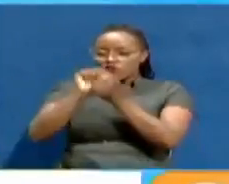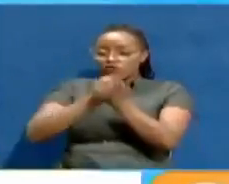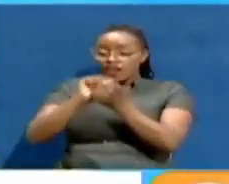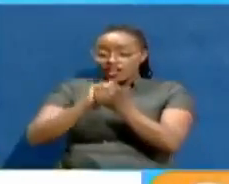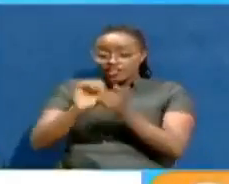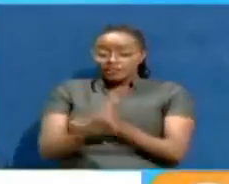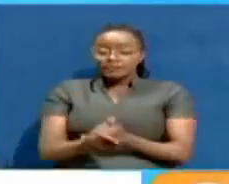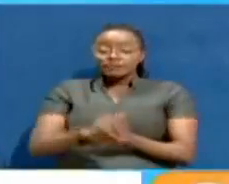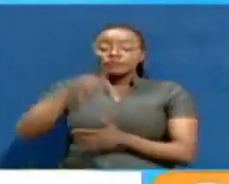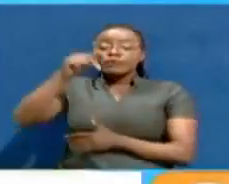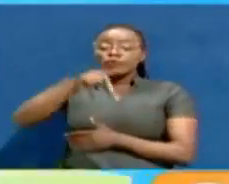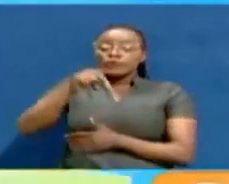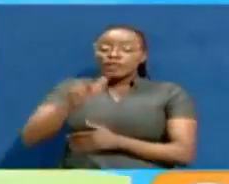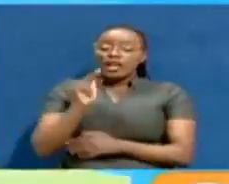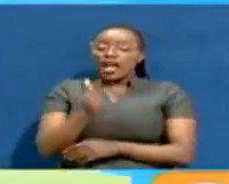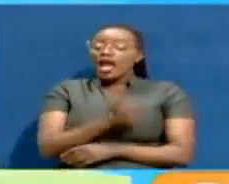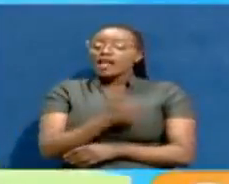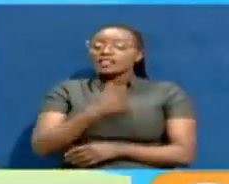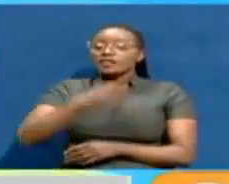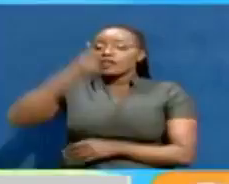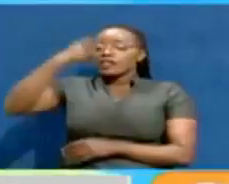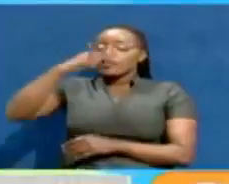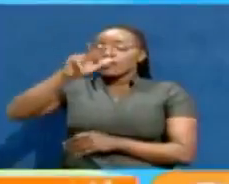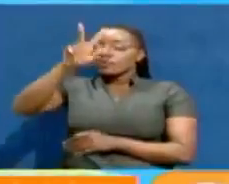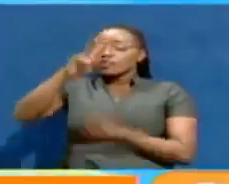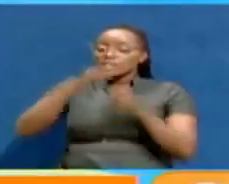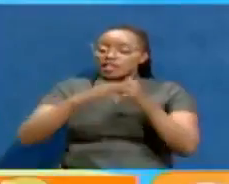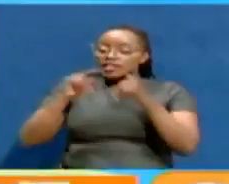of today, we've been able to vaccinate